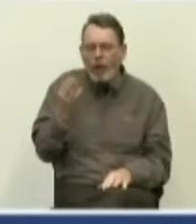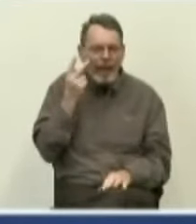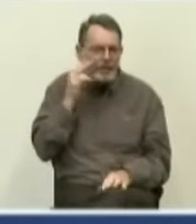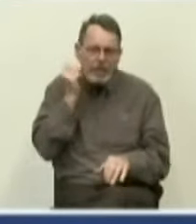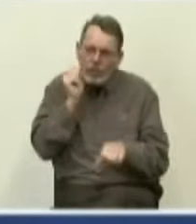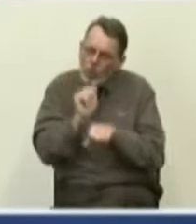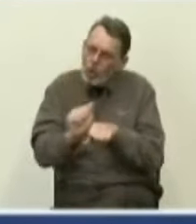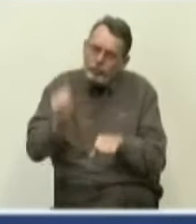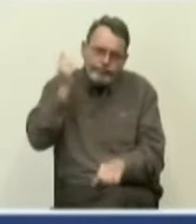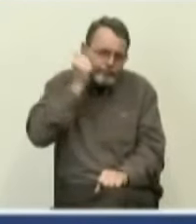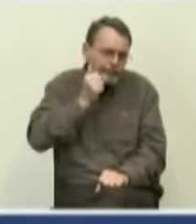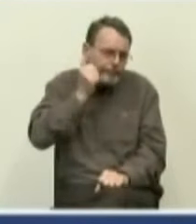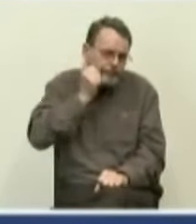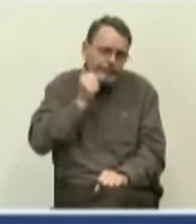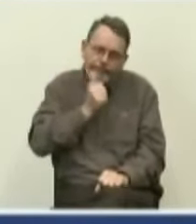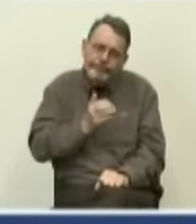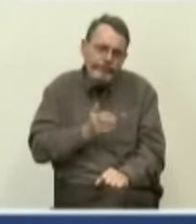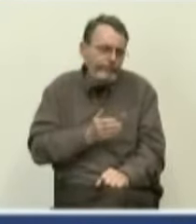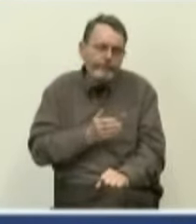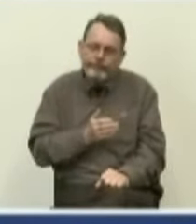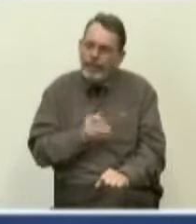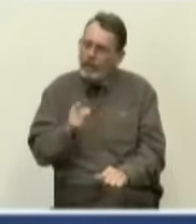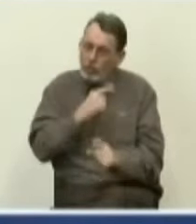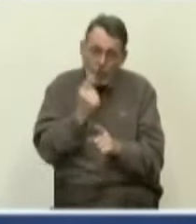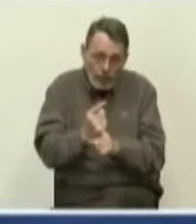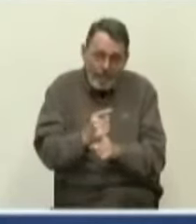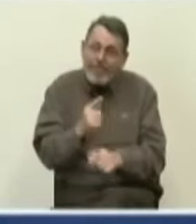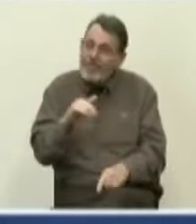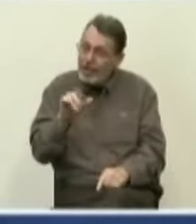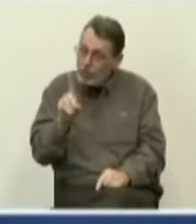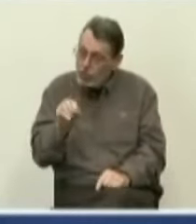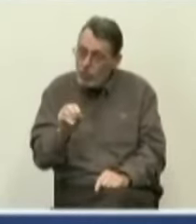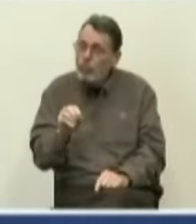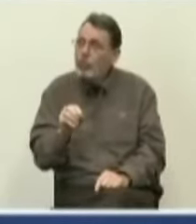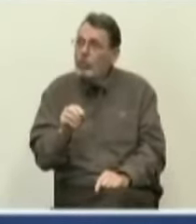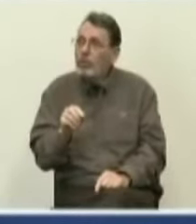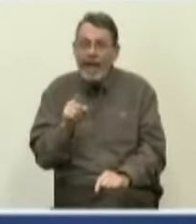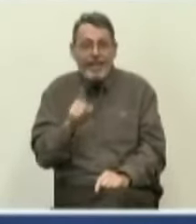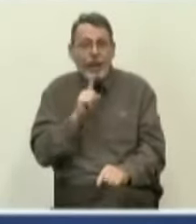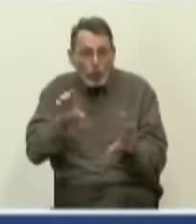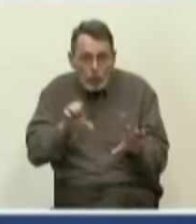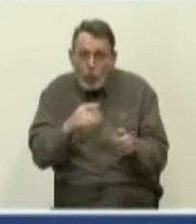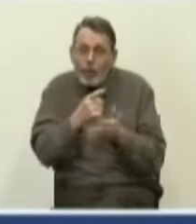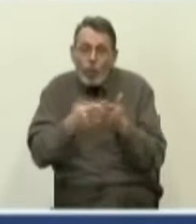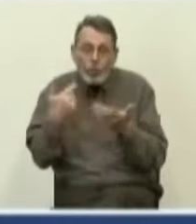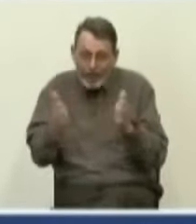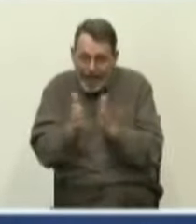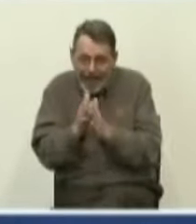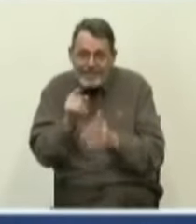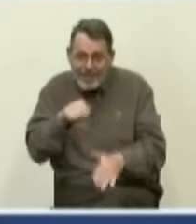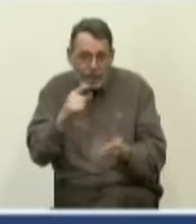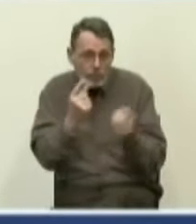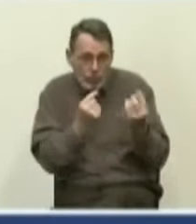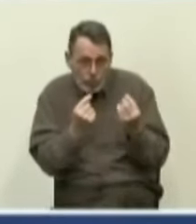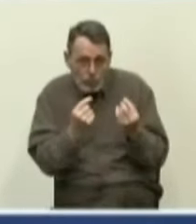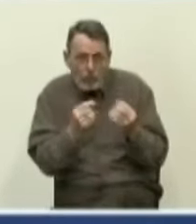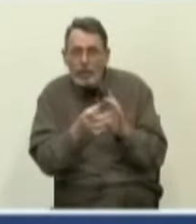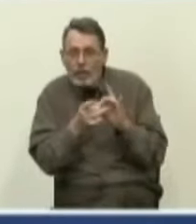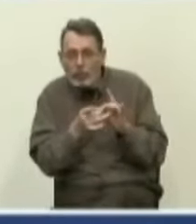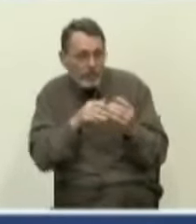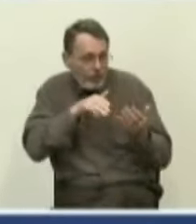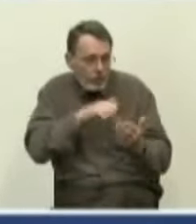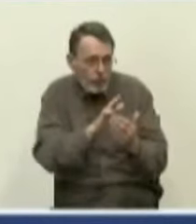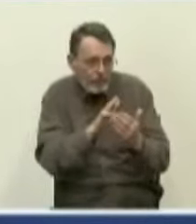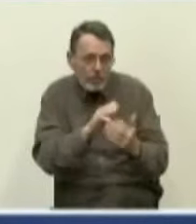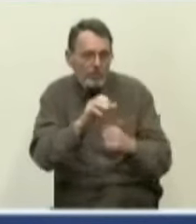and day out. And you're absolutely right, they do. And they were doing what we asked them to do in terms of addressing